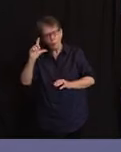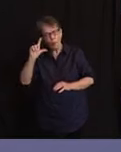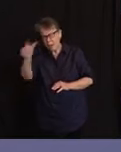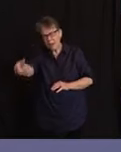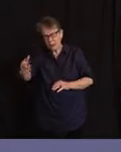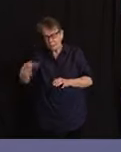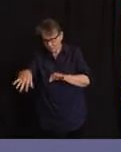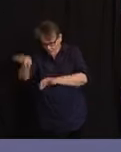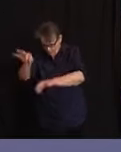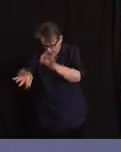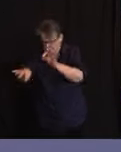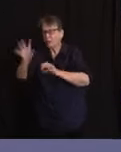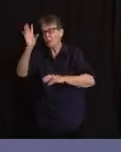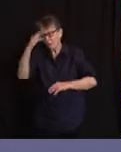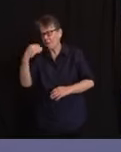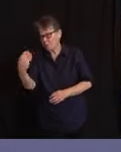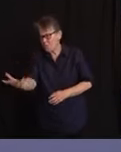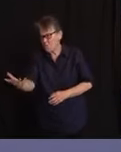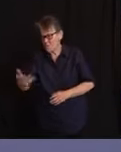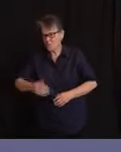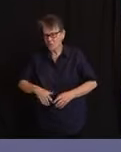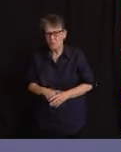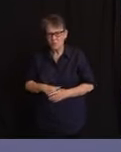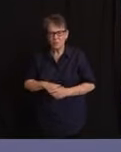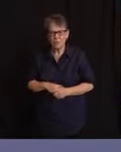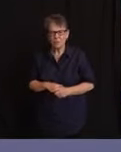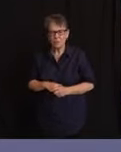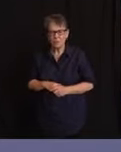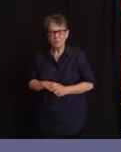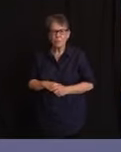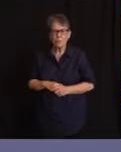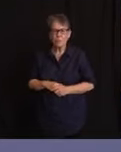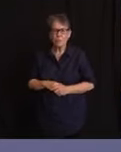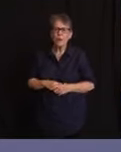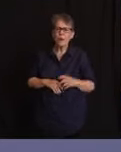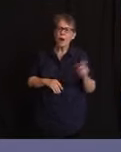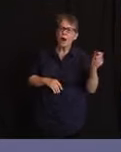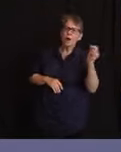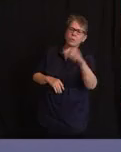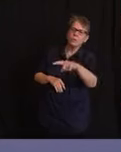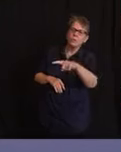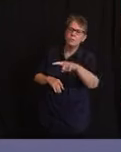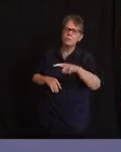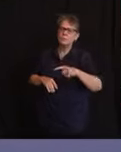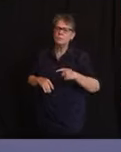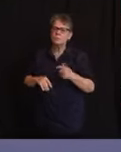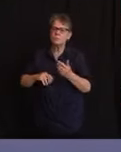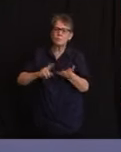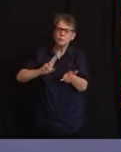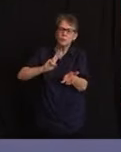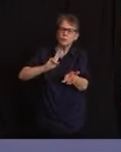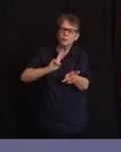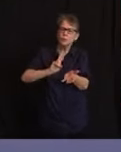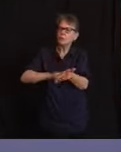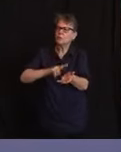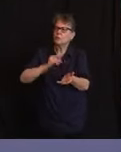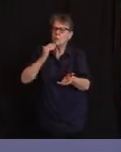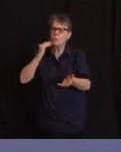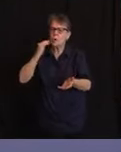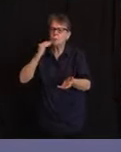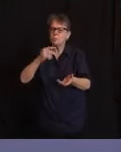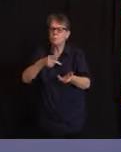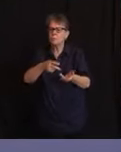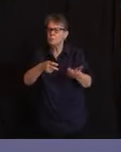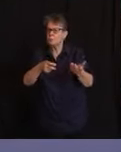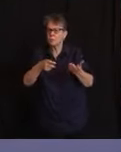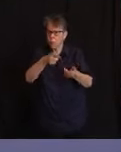been cited for violations during the outbreak so far? If so, which ones? I'm curious if you can confirm any deaths of